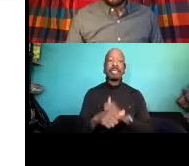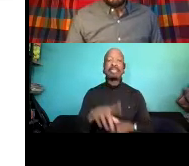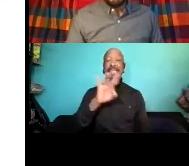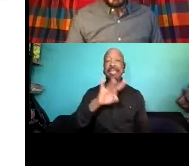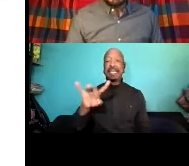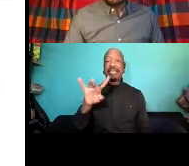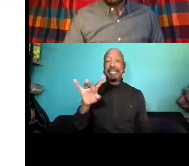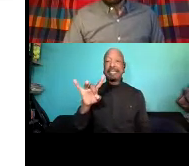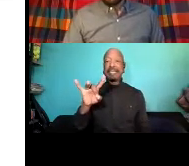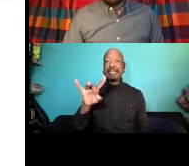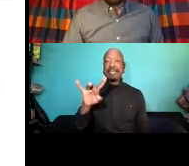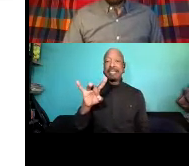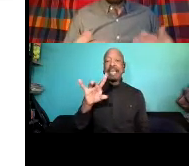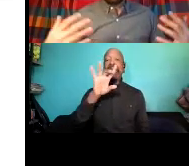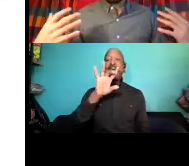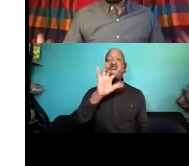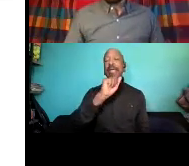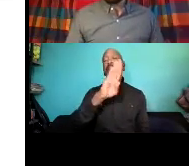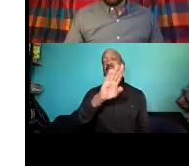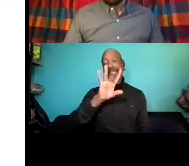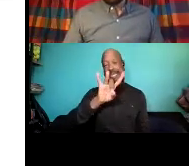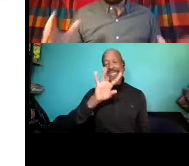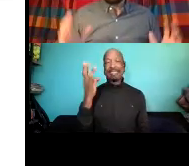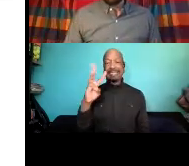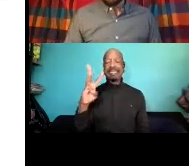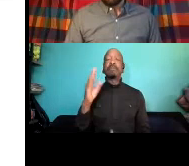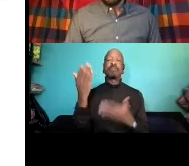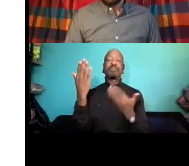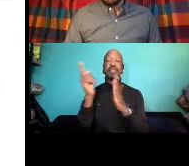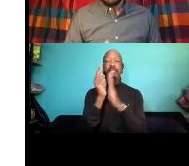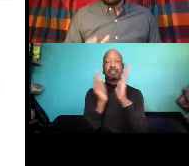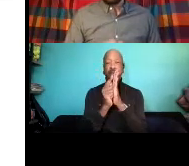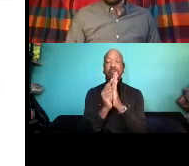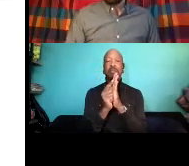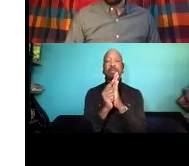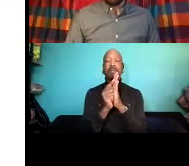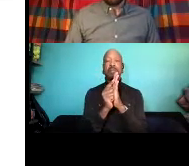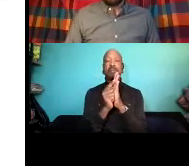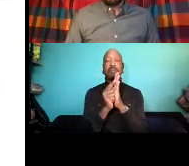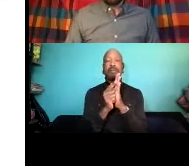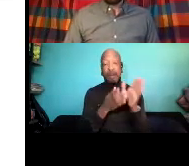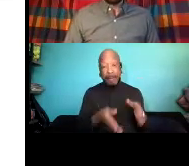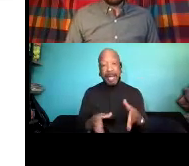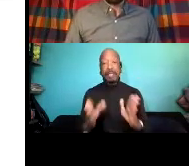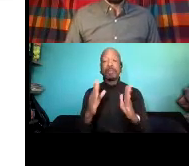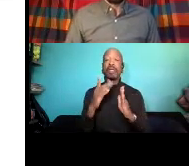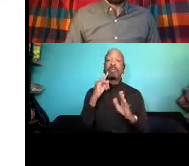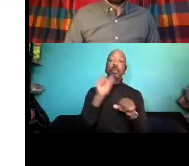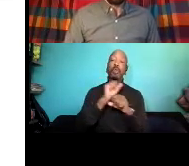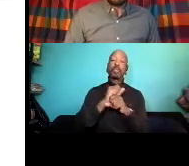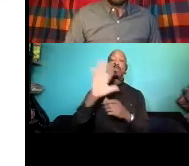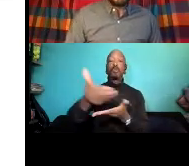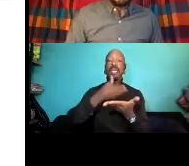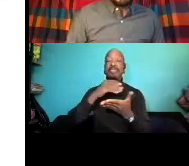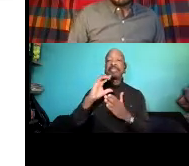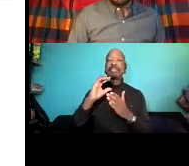Worker Cooperative Act, which provided a legal framework for worker cooperatives and a pathway for worker cooperatives to raise capital from their